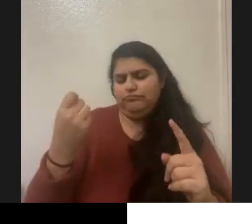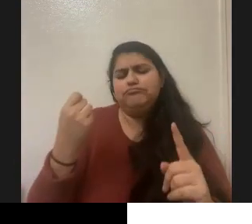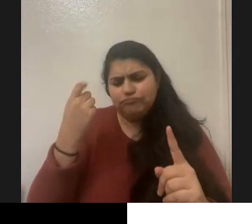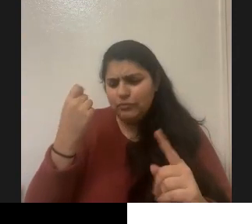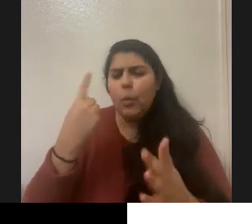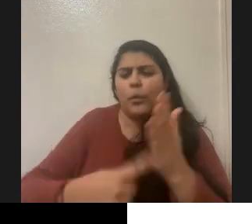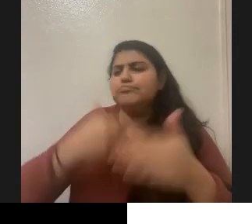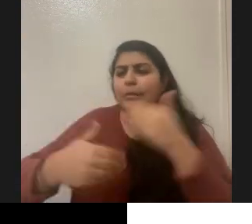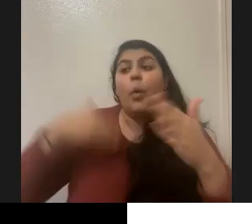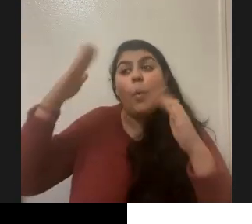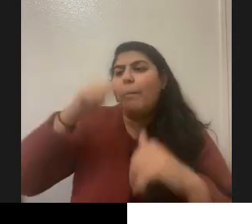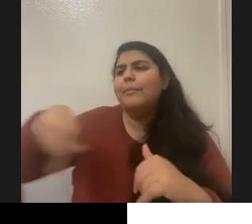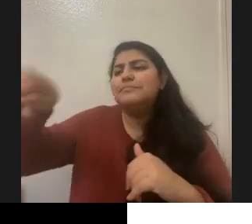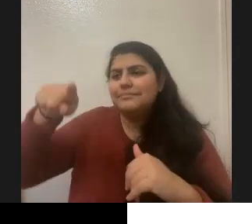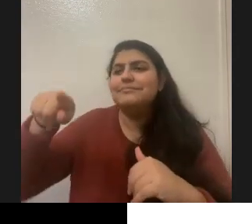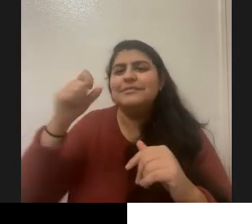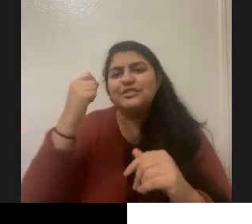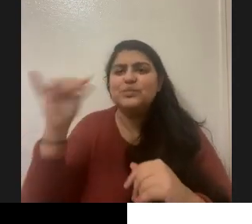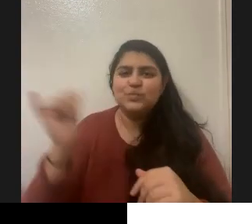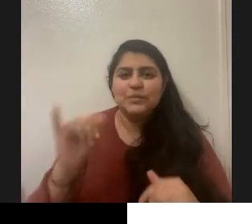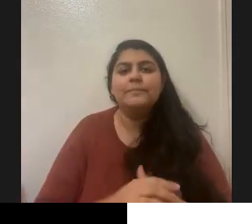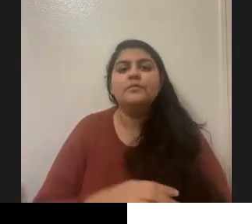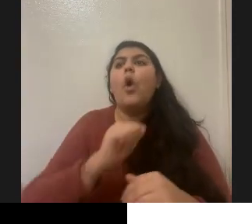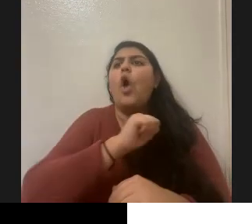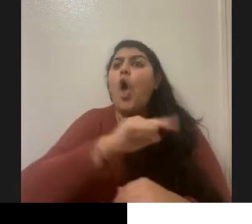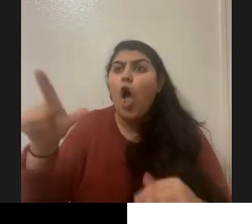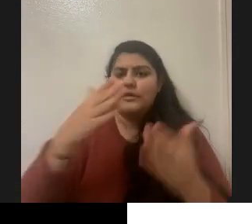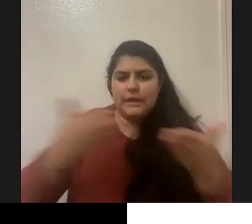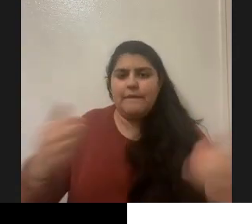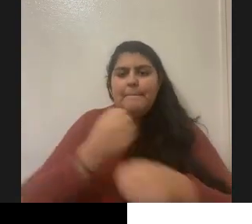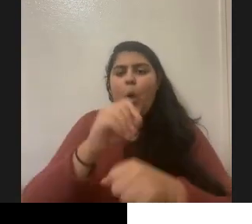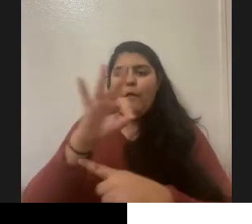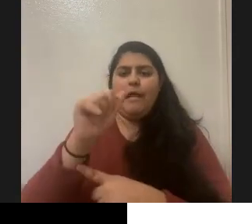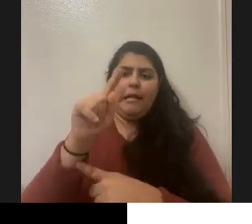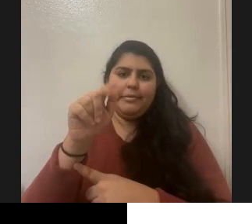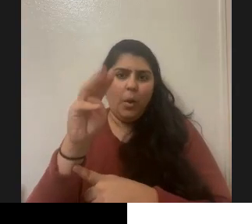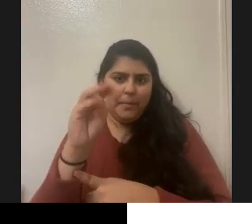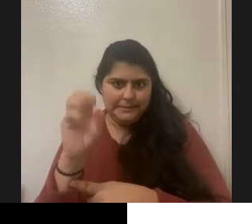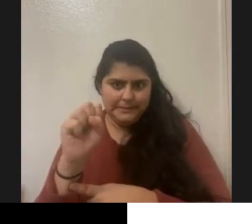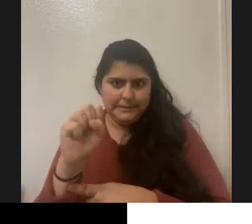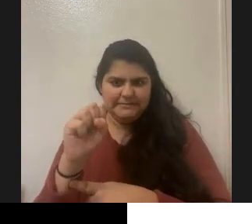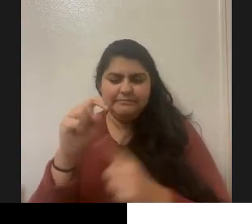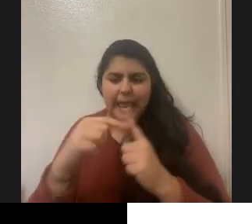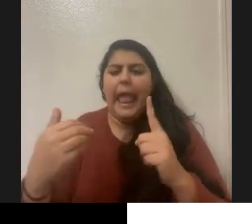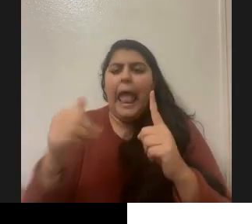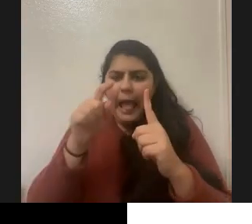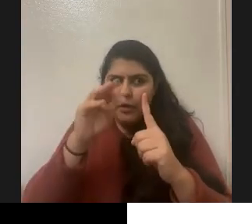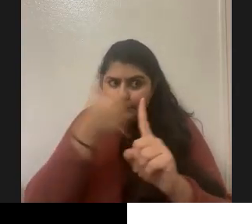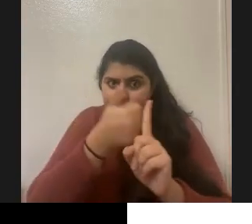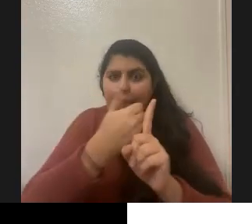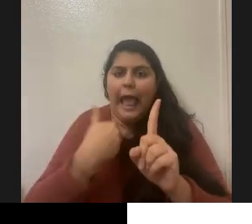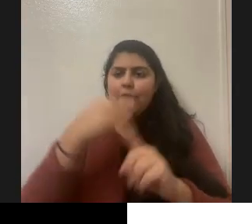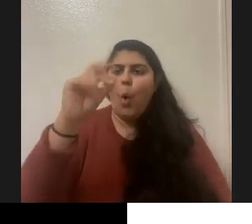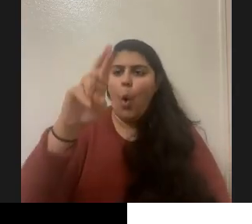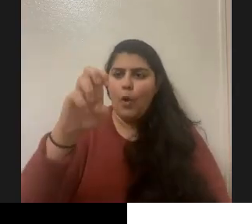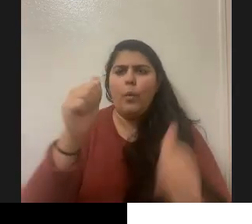So all of stuff is made of atoms, and the atoms have a core with protons and